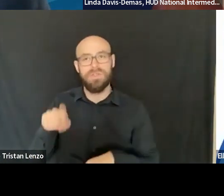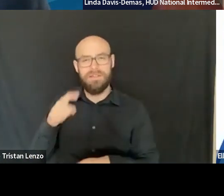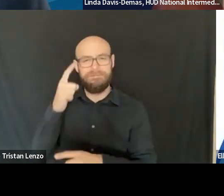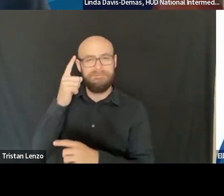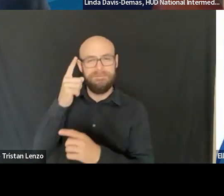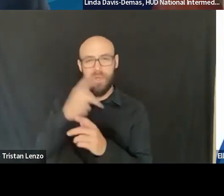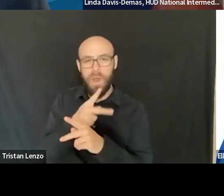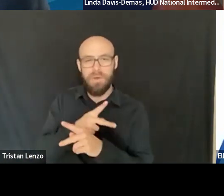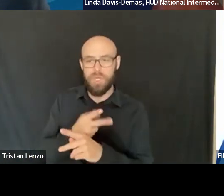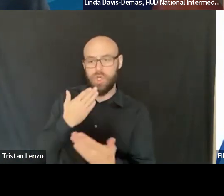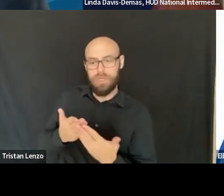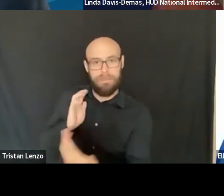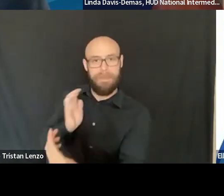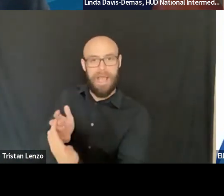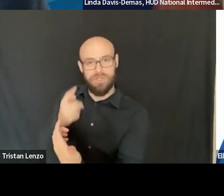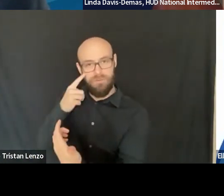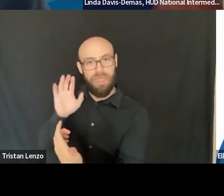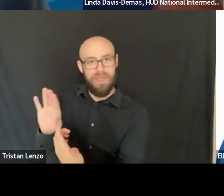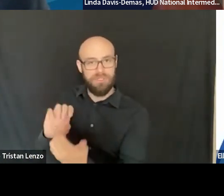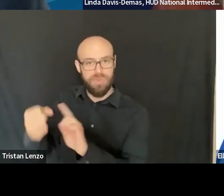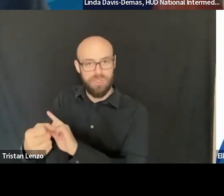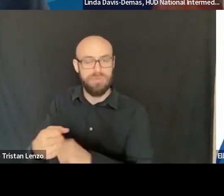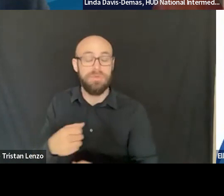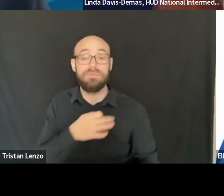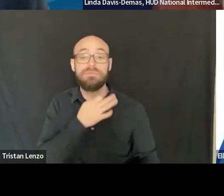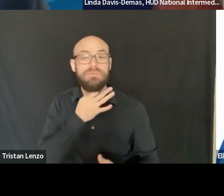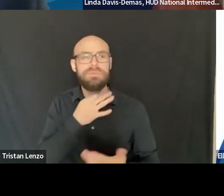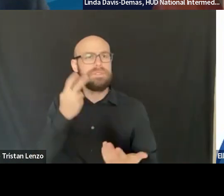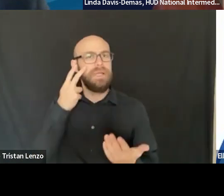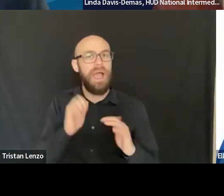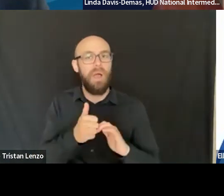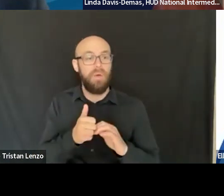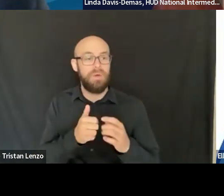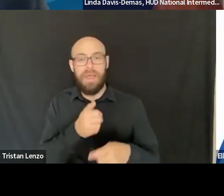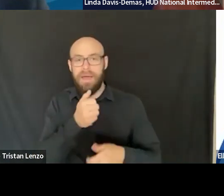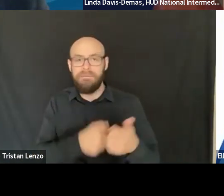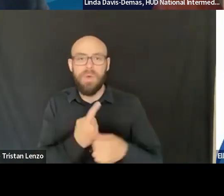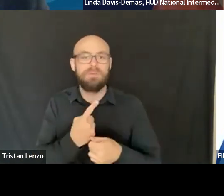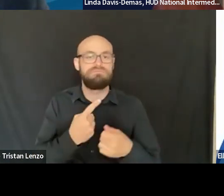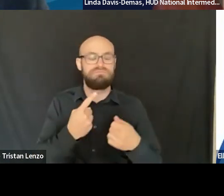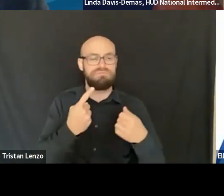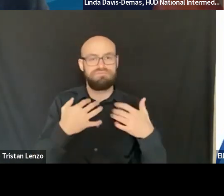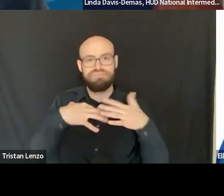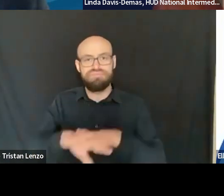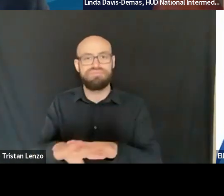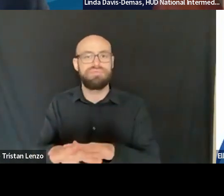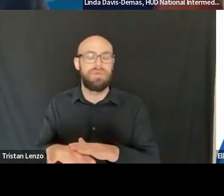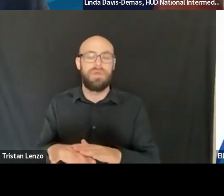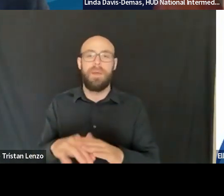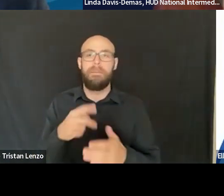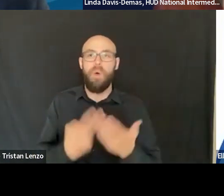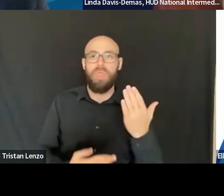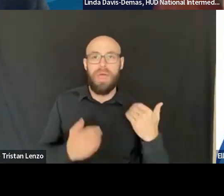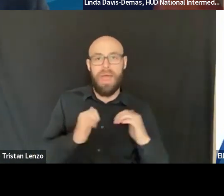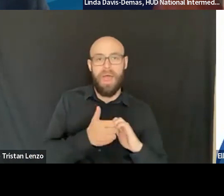look forward to seeing how they can play their part as we, the rest of us, try to get our part about getting more housing developed, how counselors